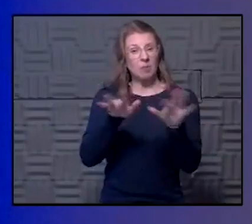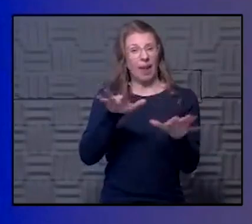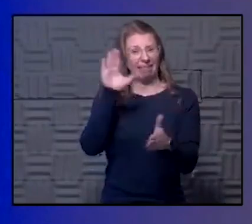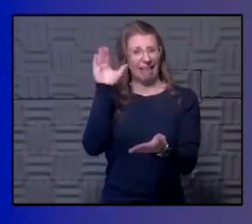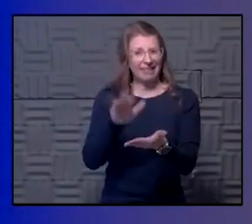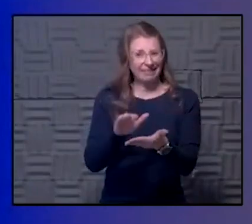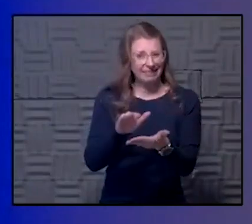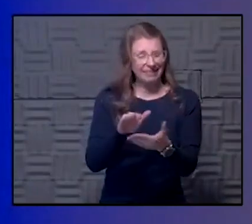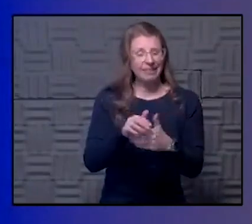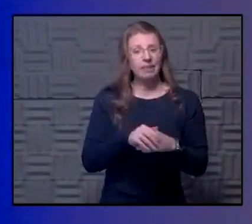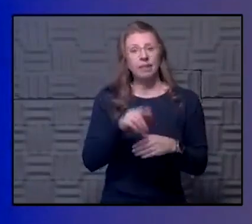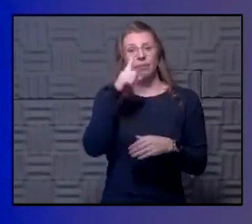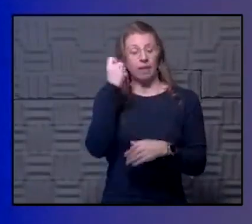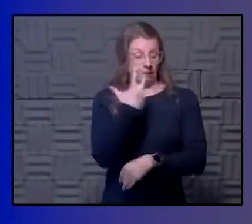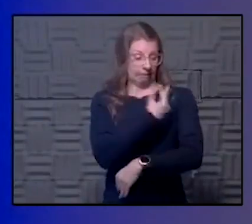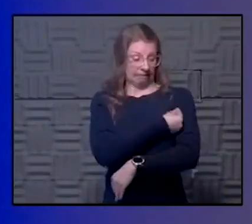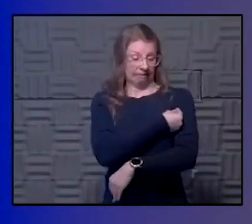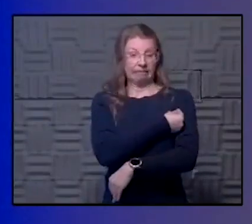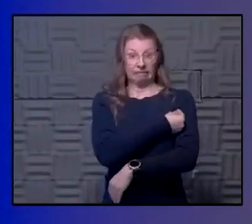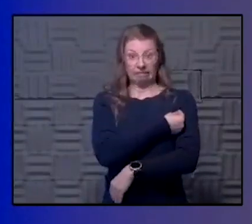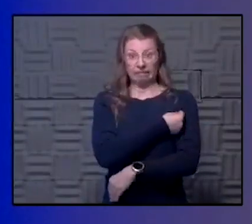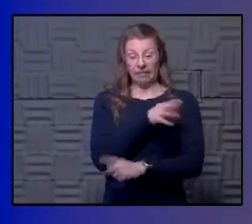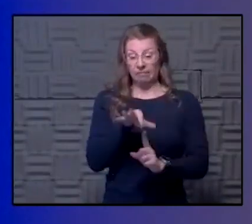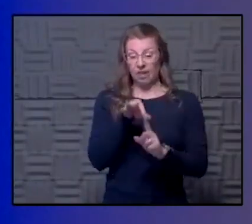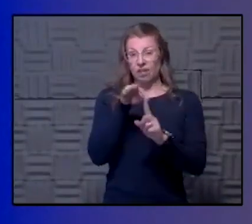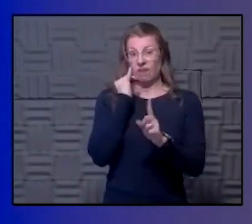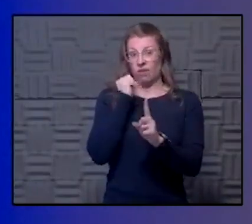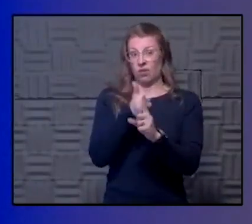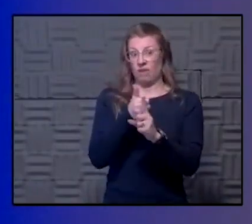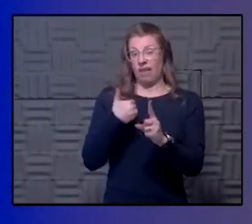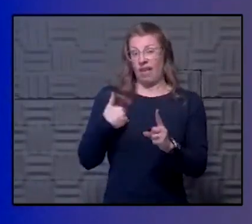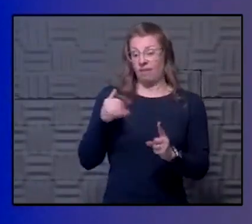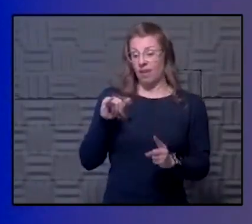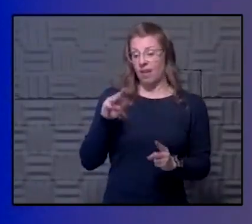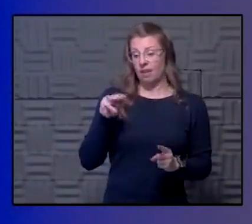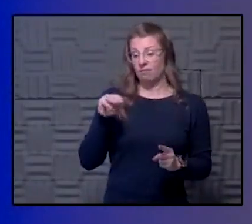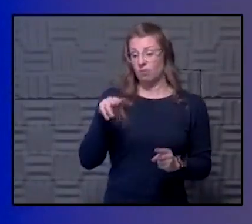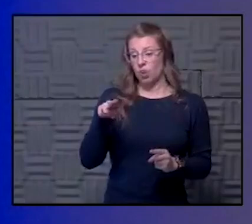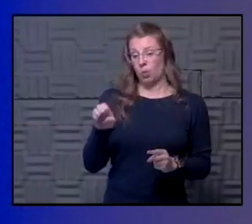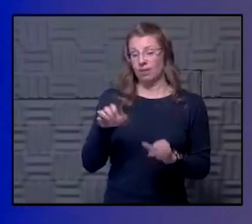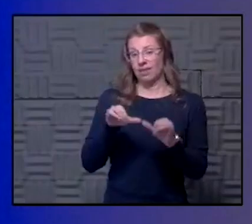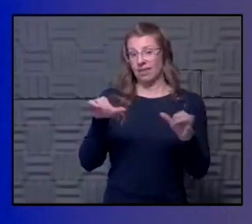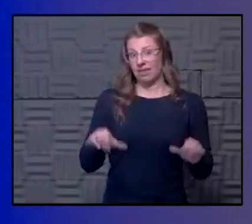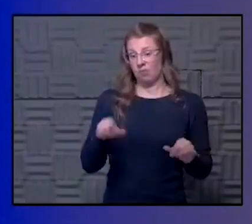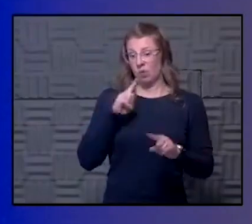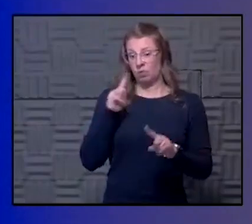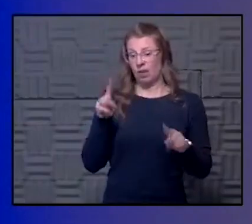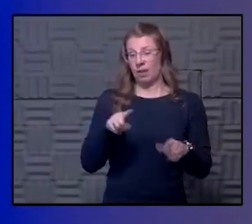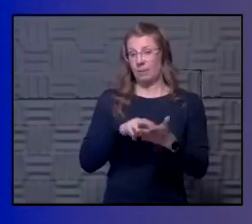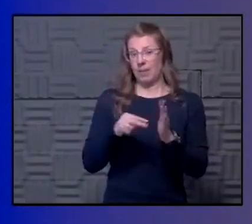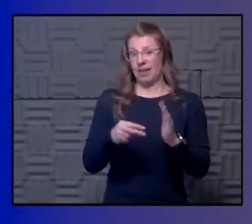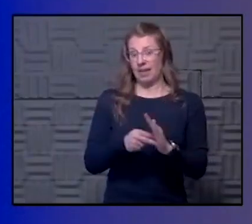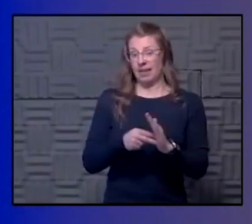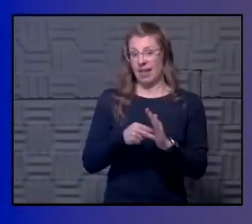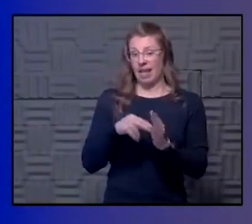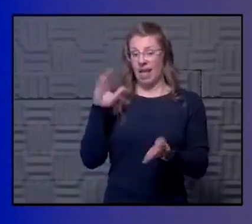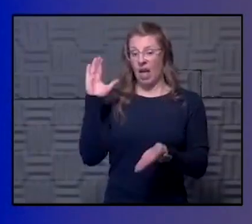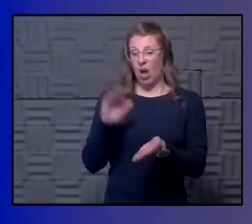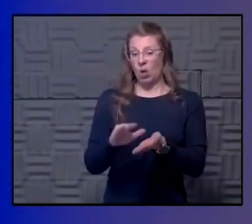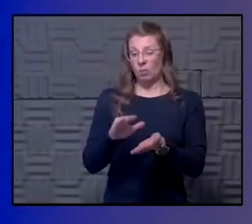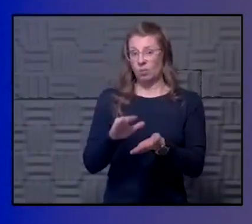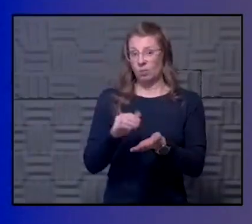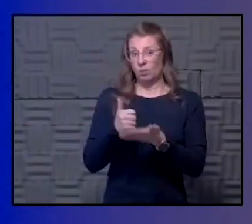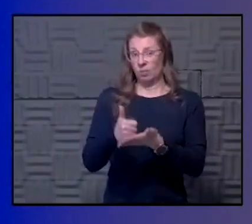less because of the vaccination, especially if you have that immune system response that is helping to reduce the viral